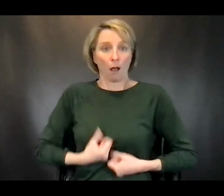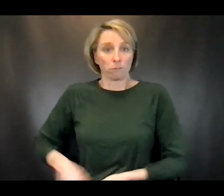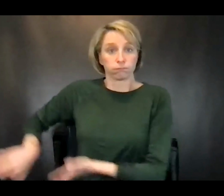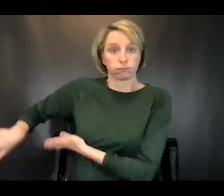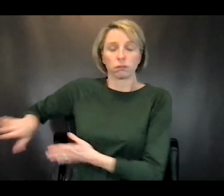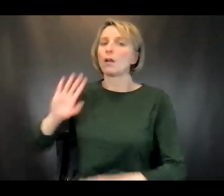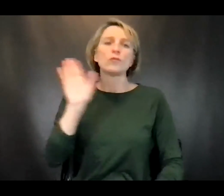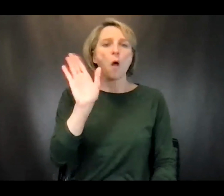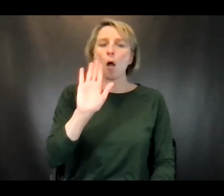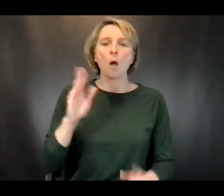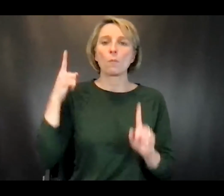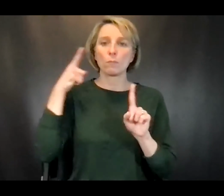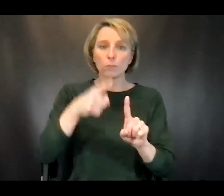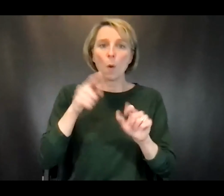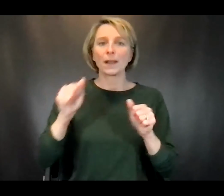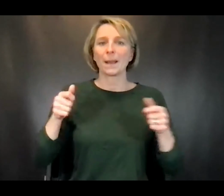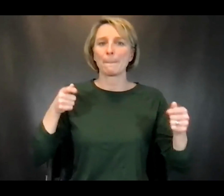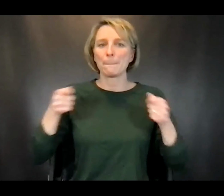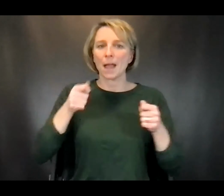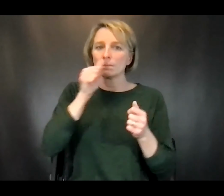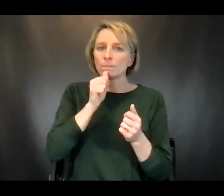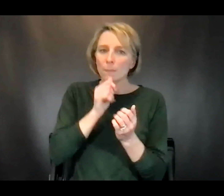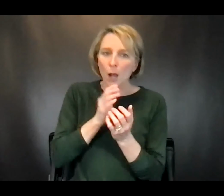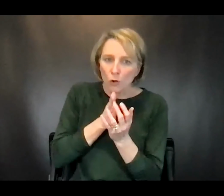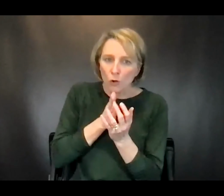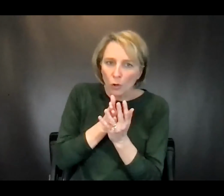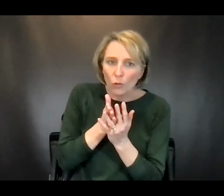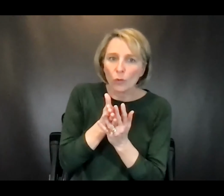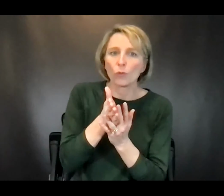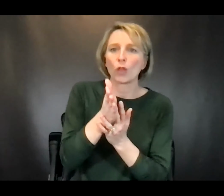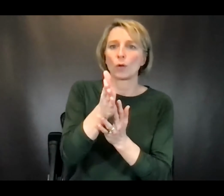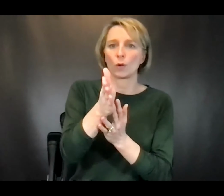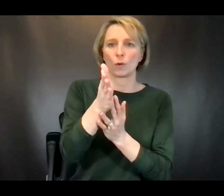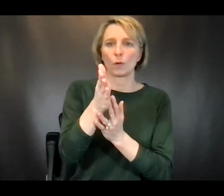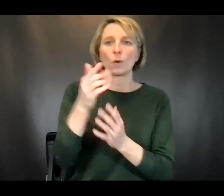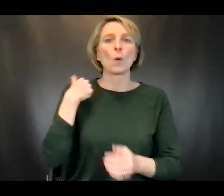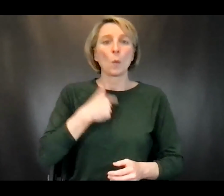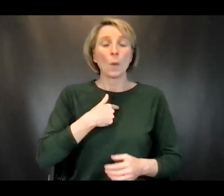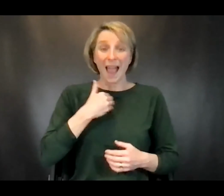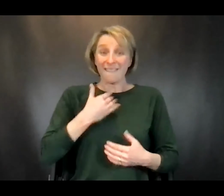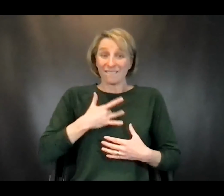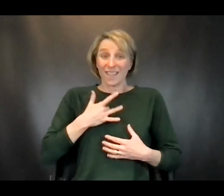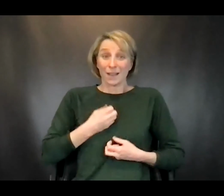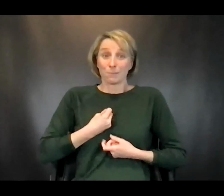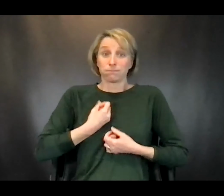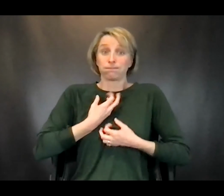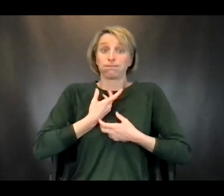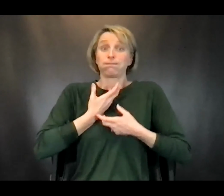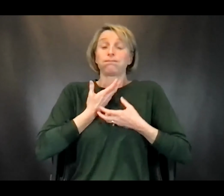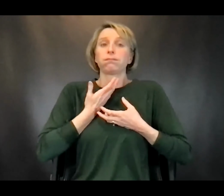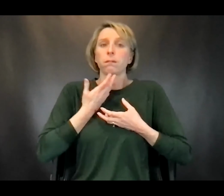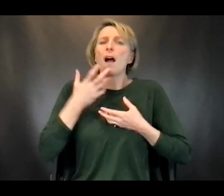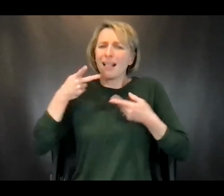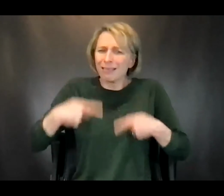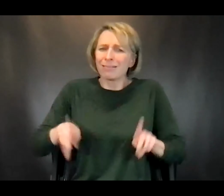to manage ourselves through them. We want to feel our feelings. We just don't want to get hijacked by